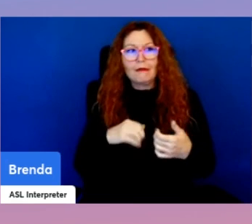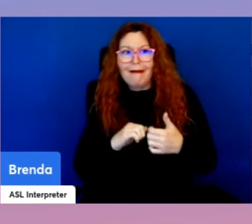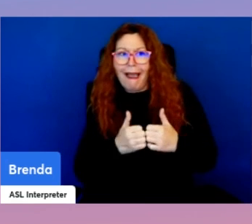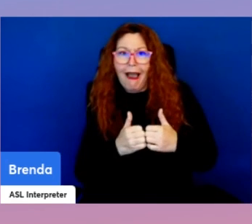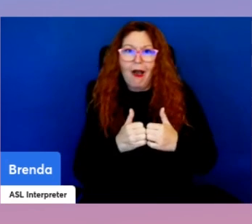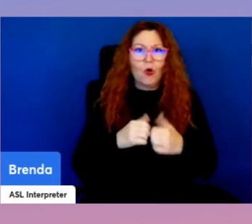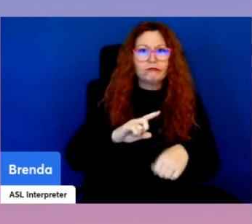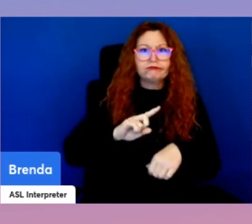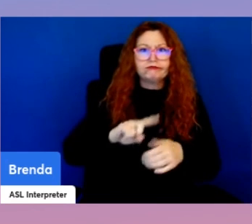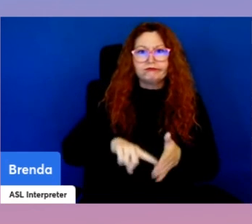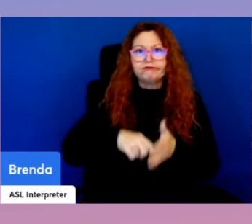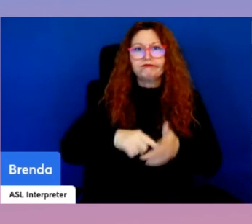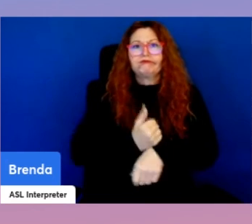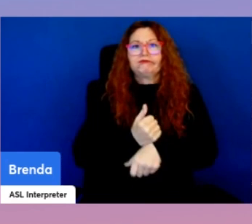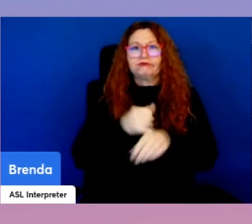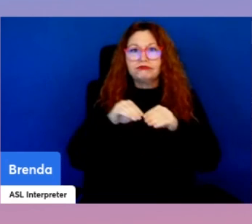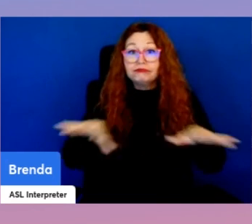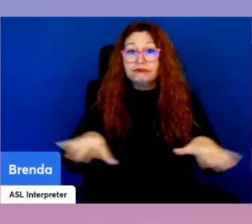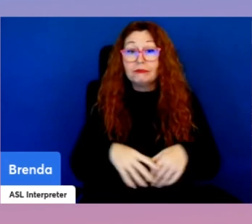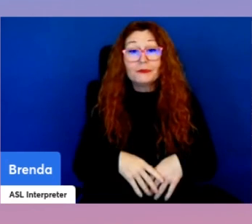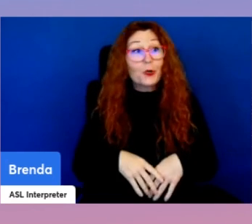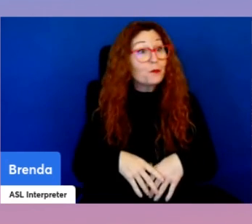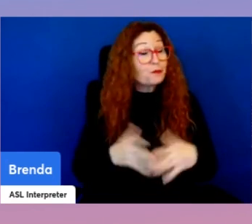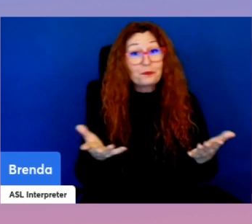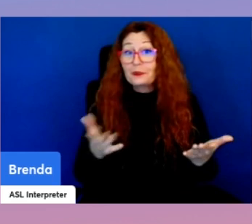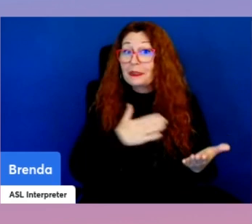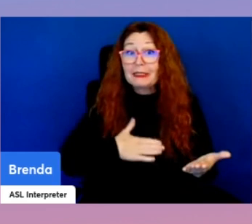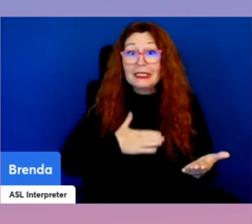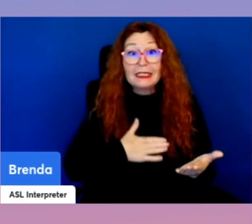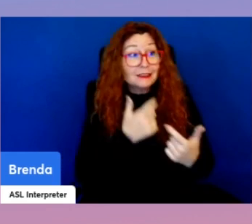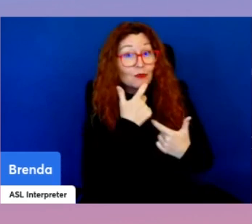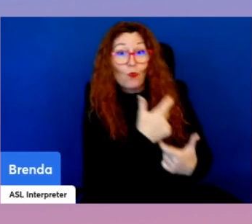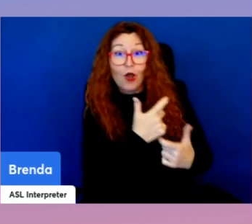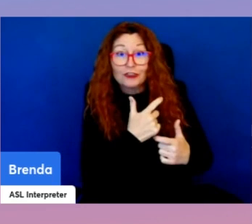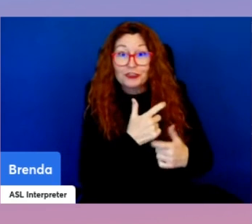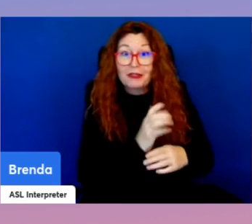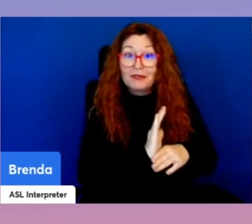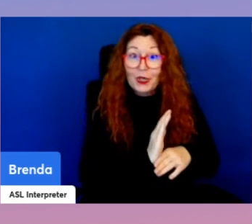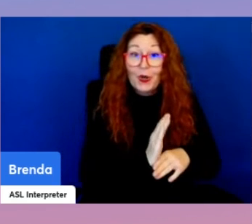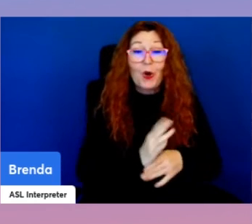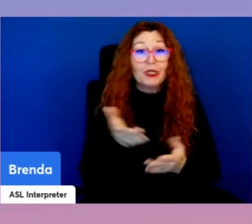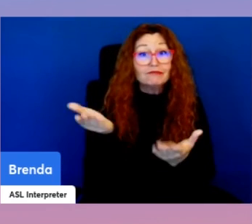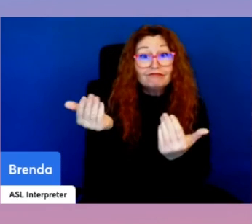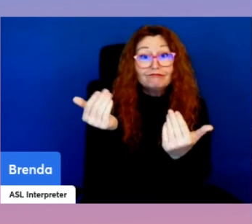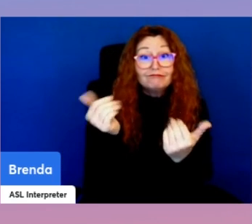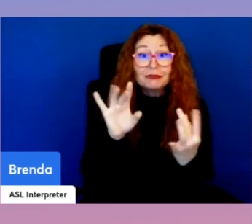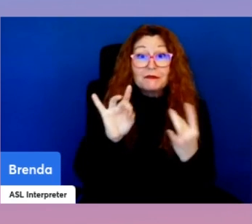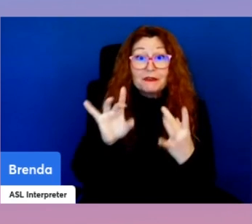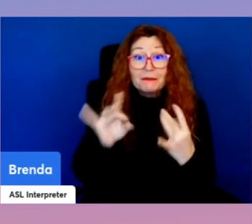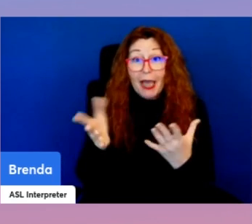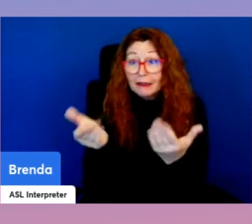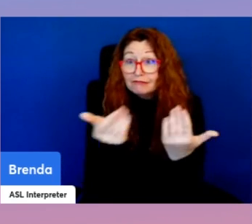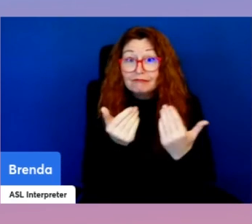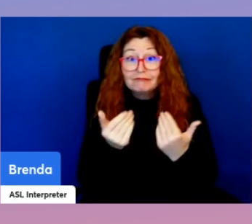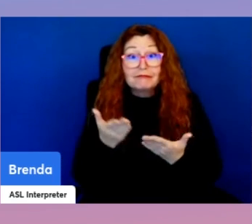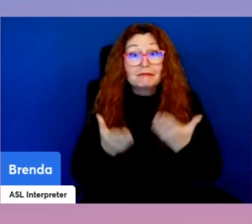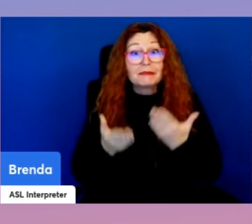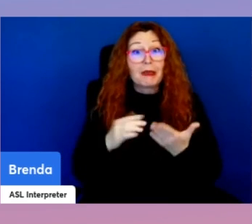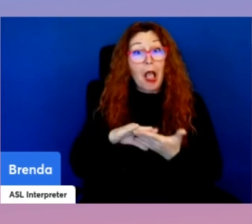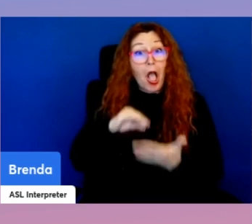So definitely check it out, and would love to hear your feedback if there's anything I'm missing as well.